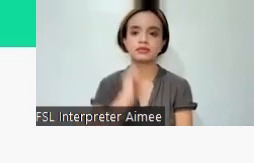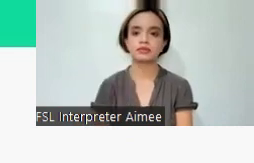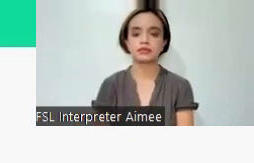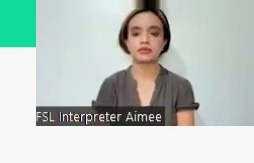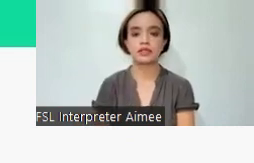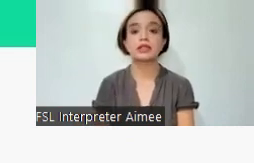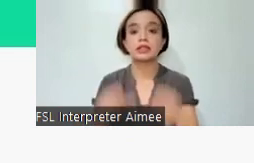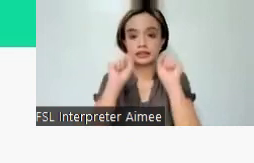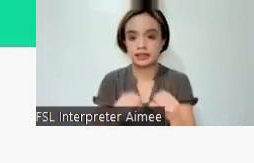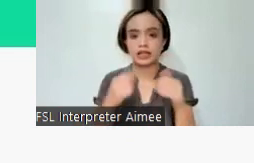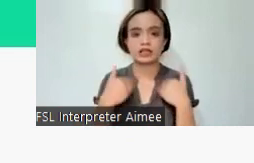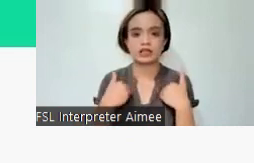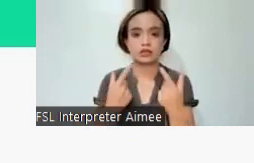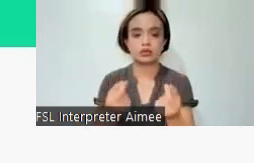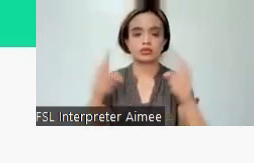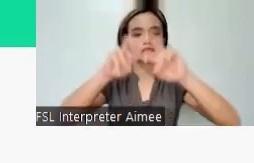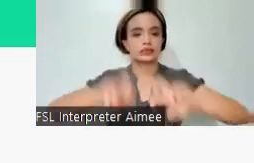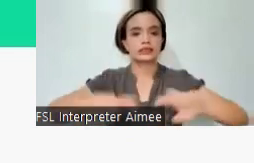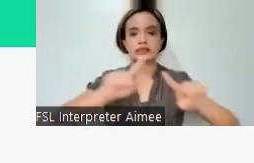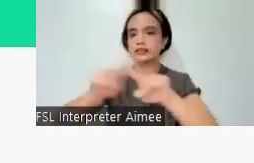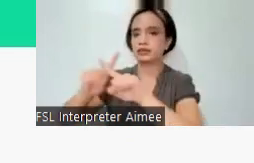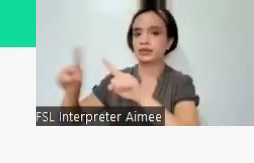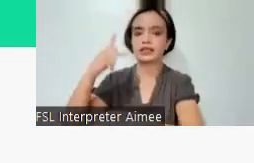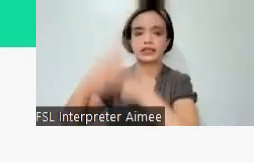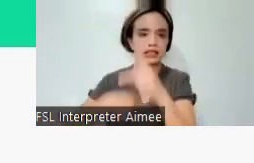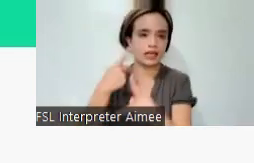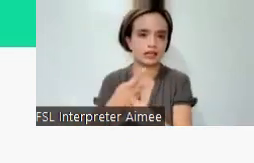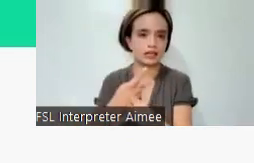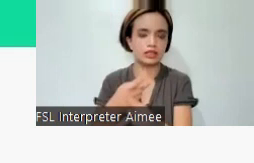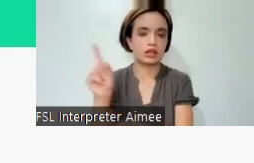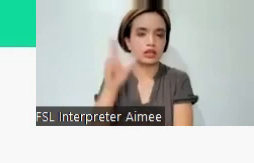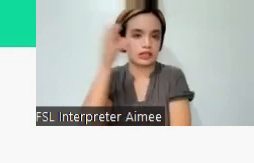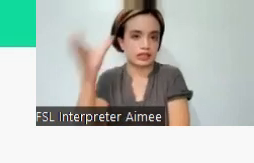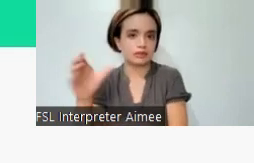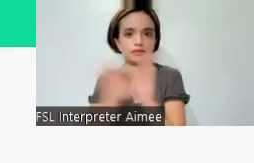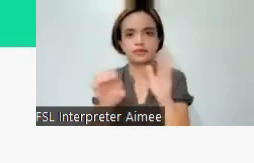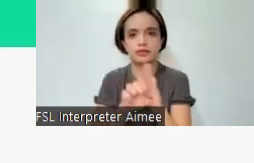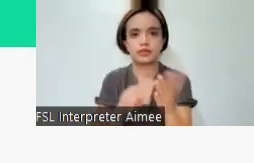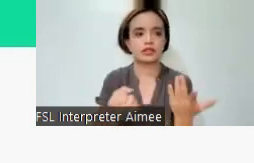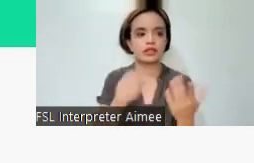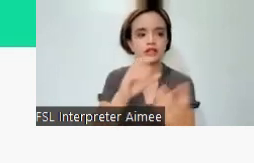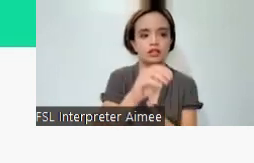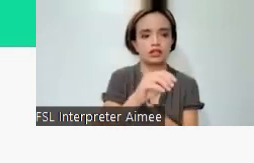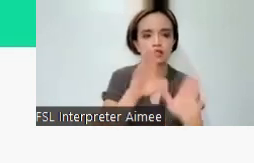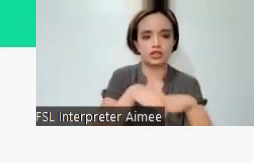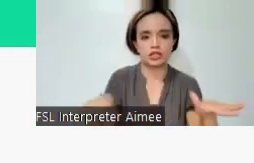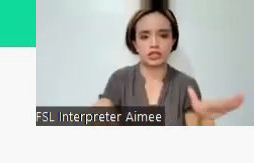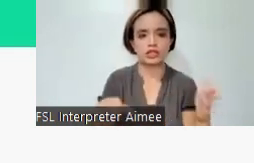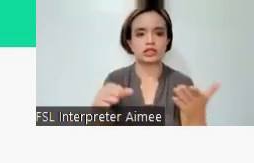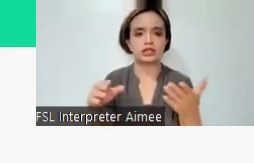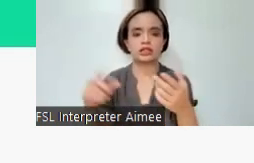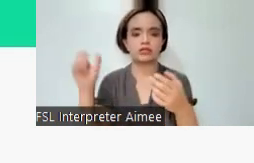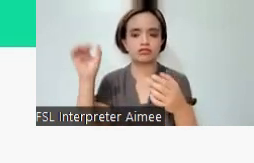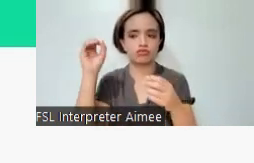We can also investigate the different types and contexts of input, such as ambient input, child-directed input,